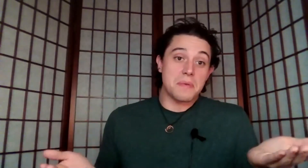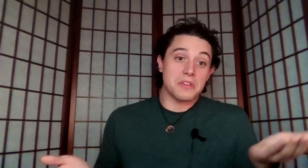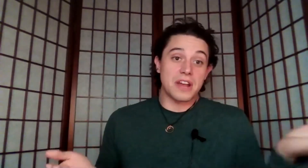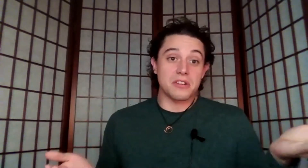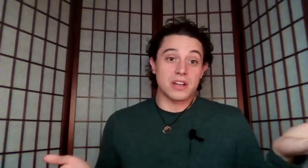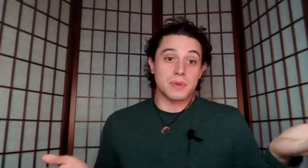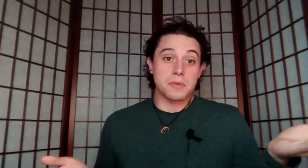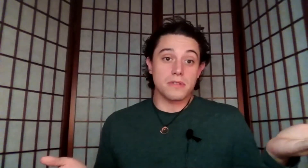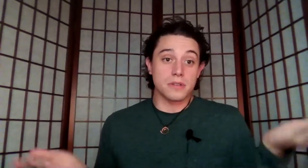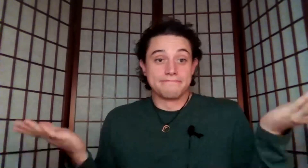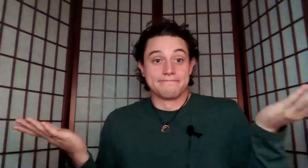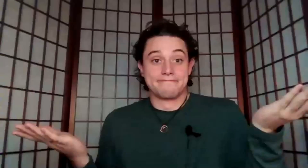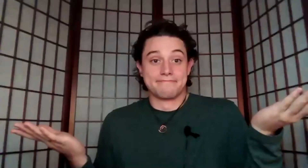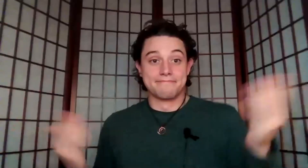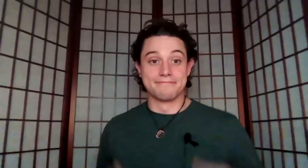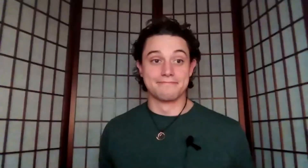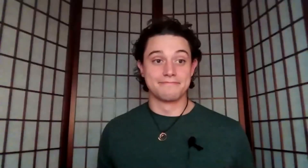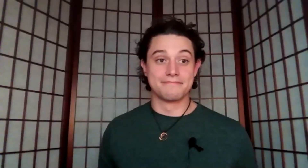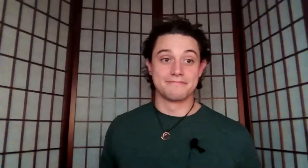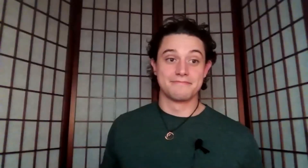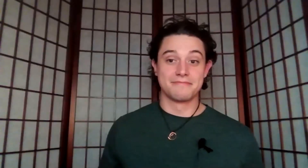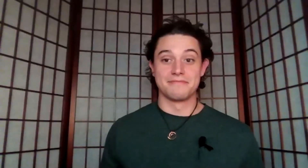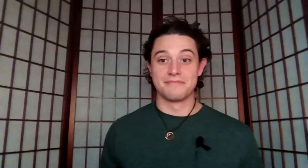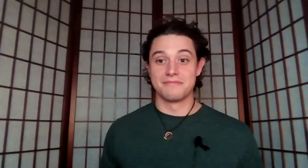hit, maybe learn how to cross people over.